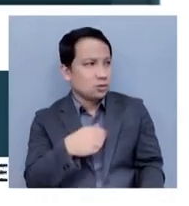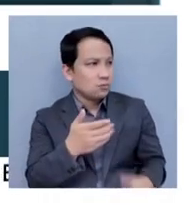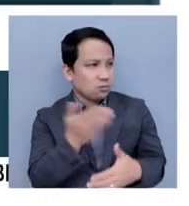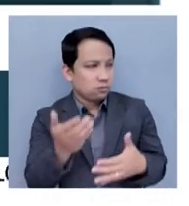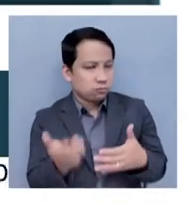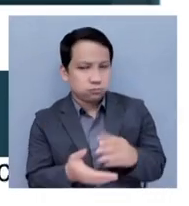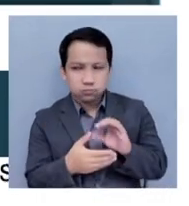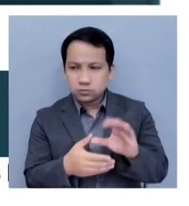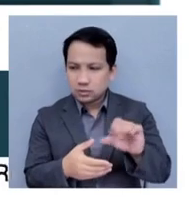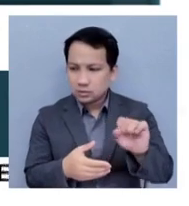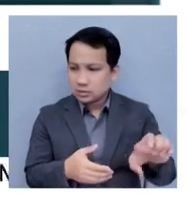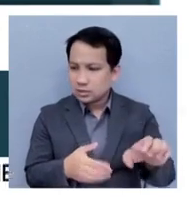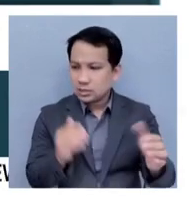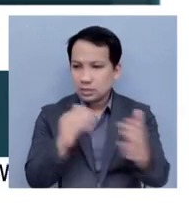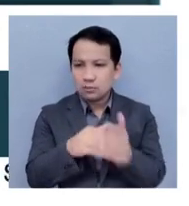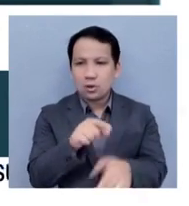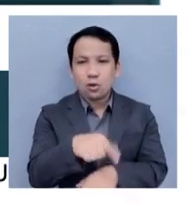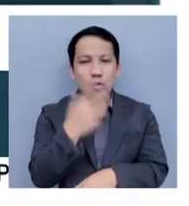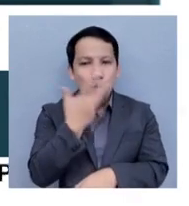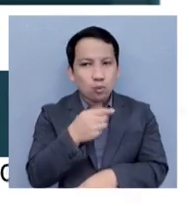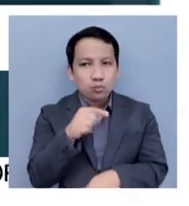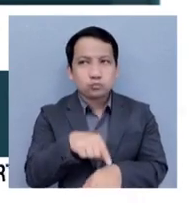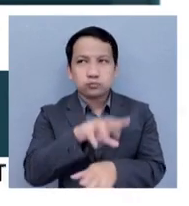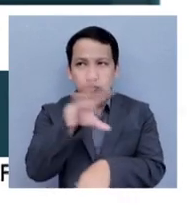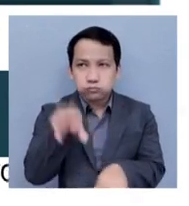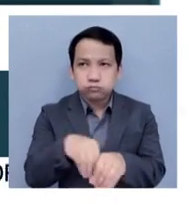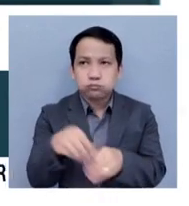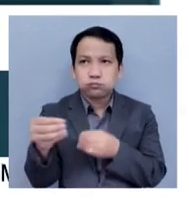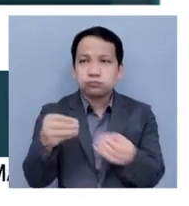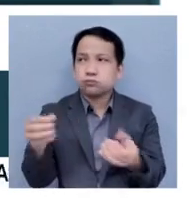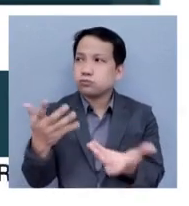as against those that are really involved in the operation?